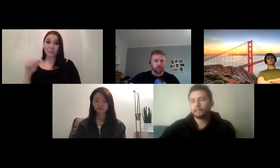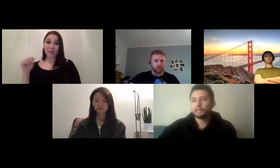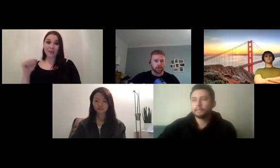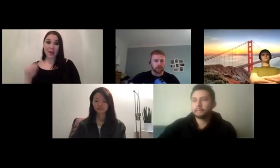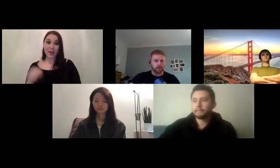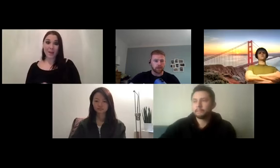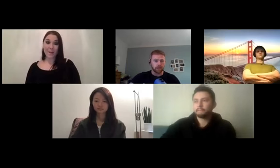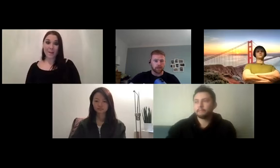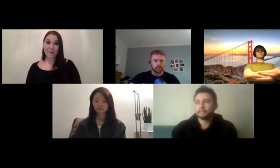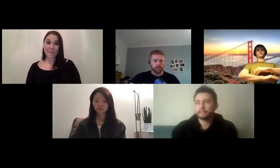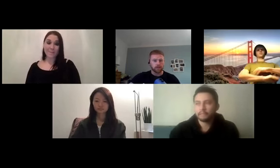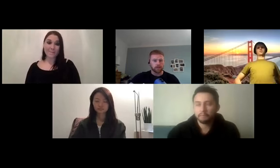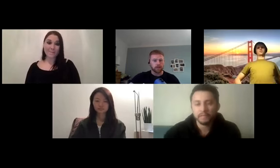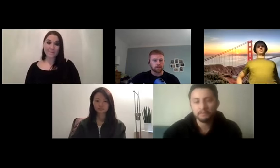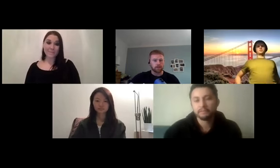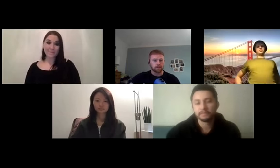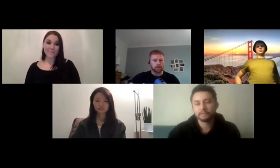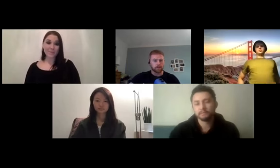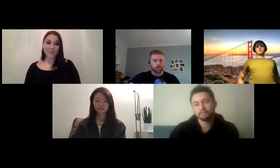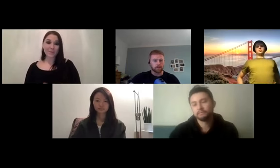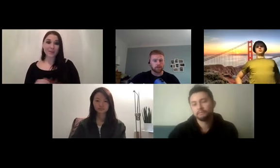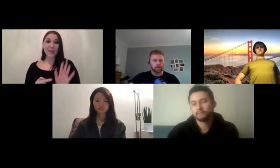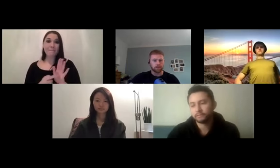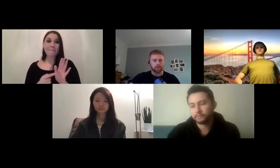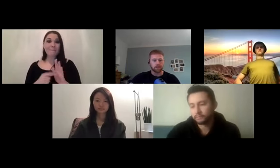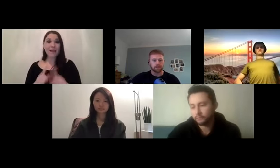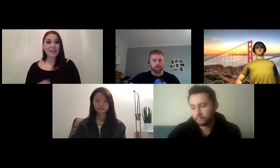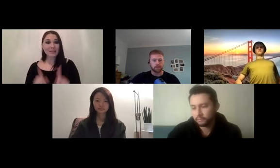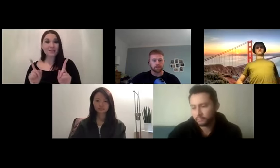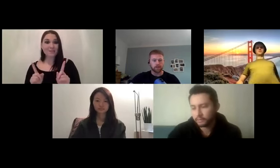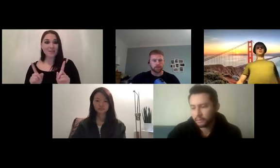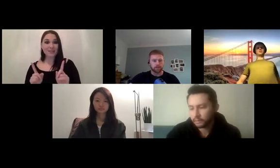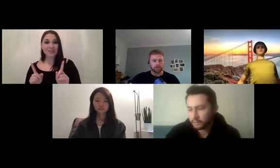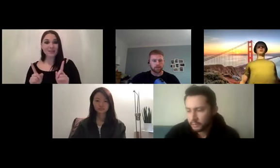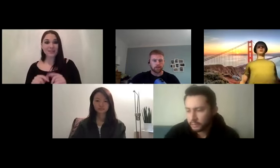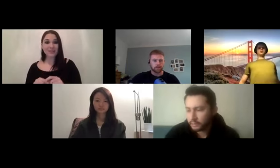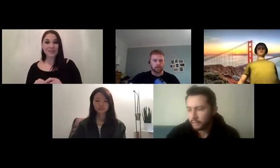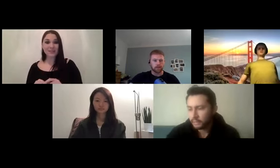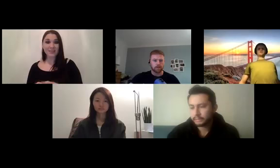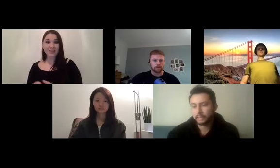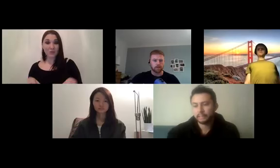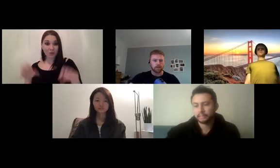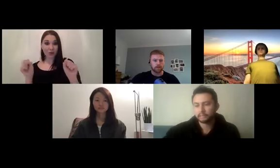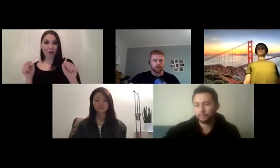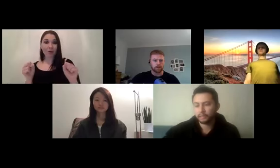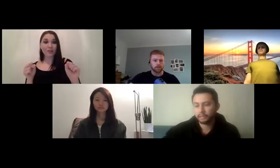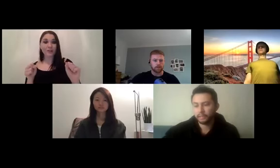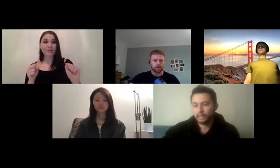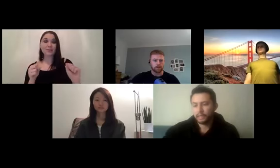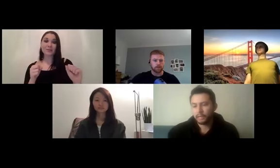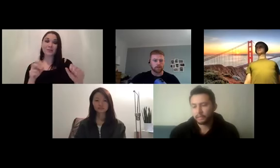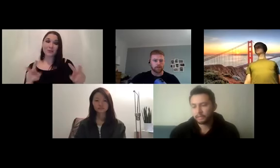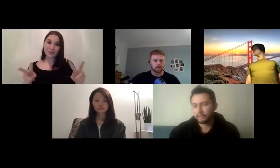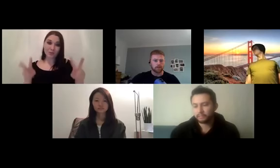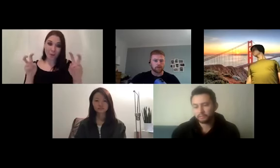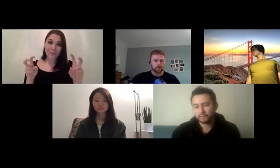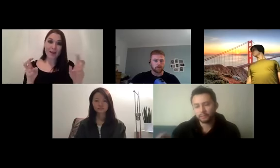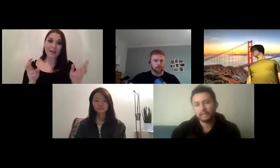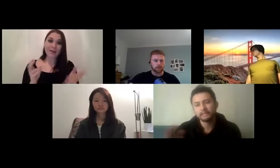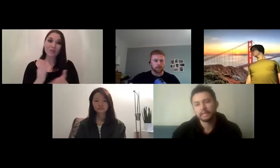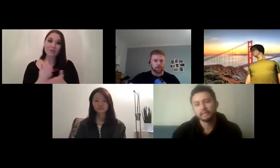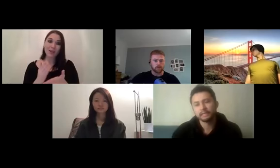Well, let's say that the main difference to start tackling the topic, the main